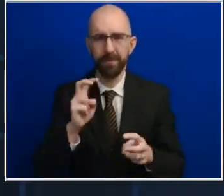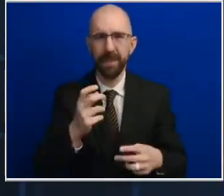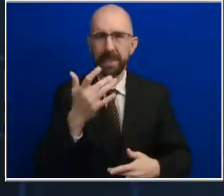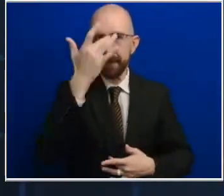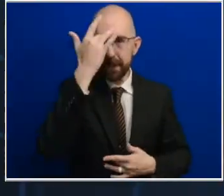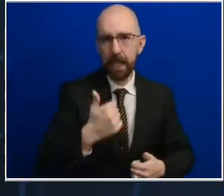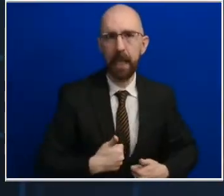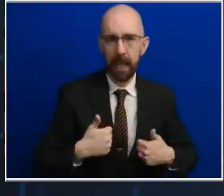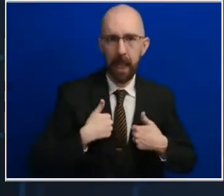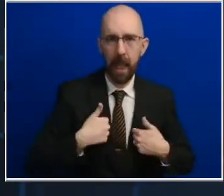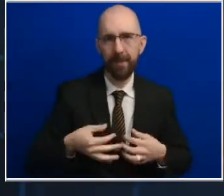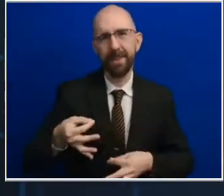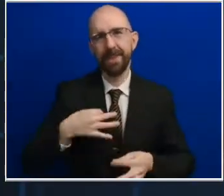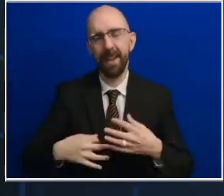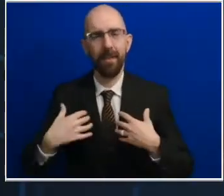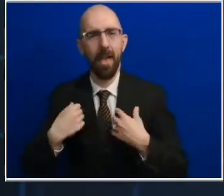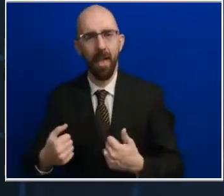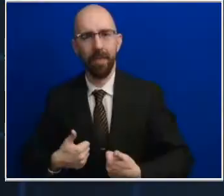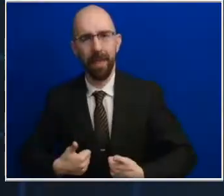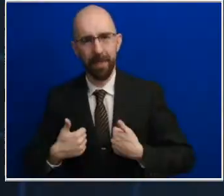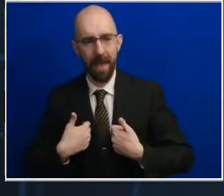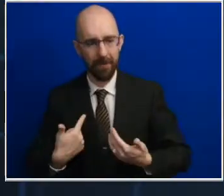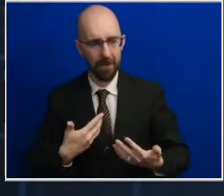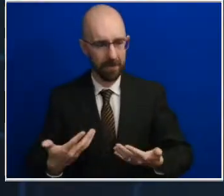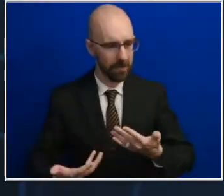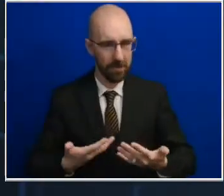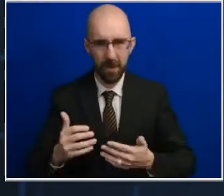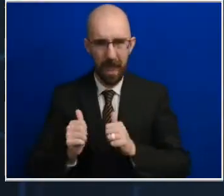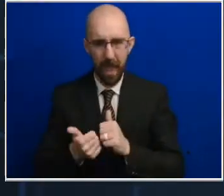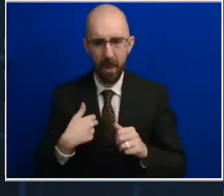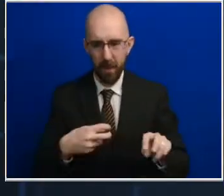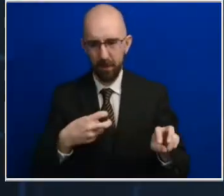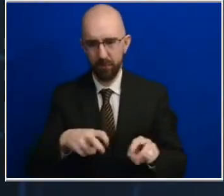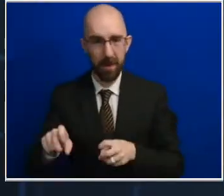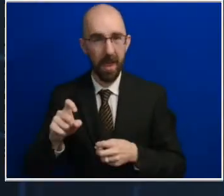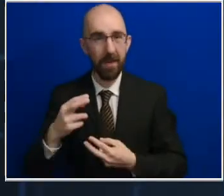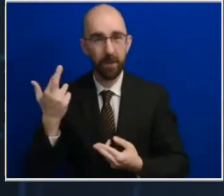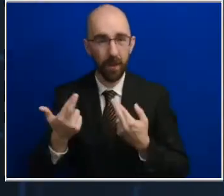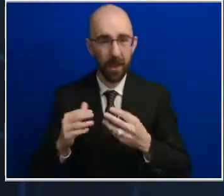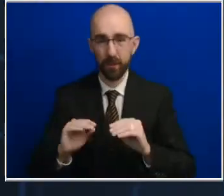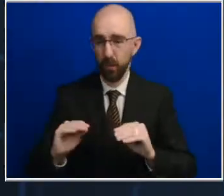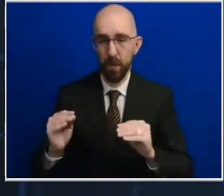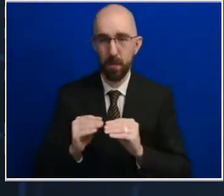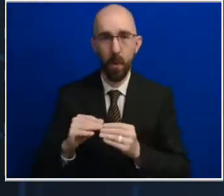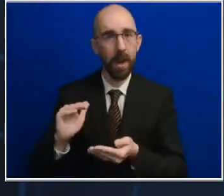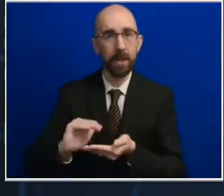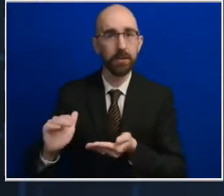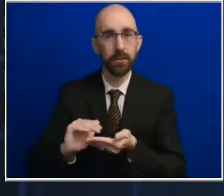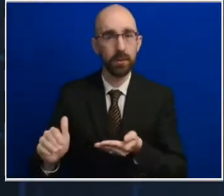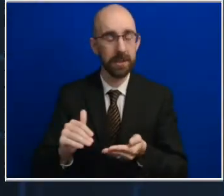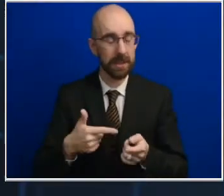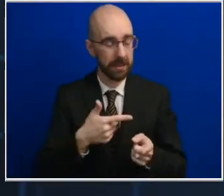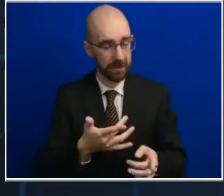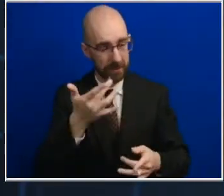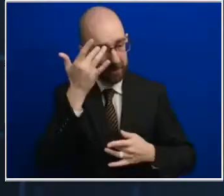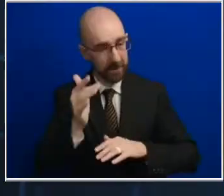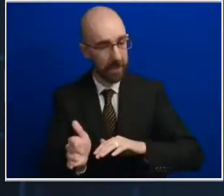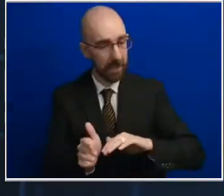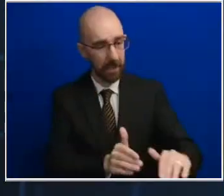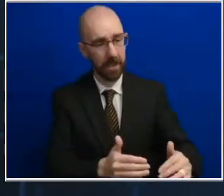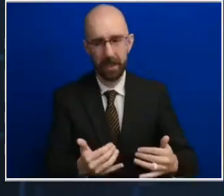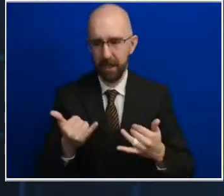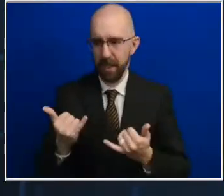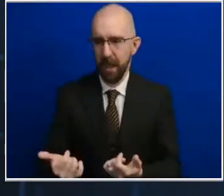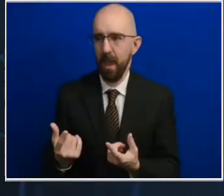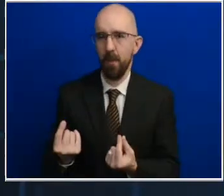healthy life. And you have to realize that there are no more excuses after that, and that